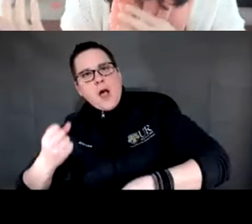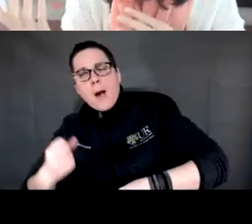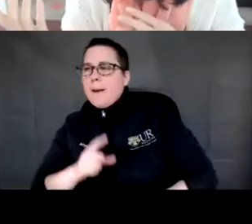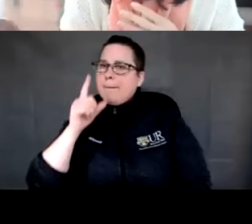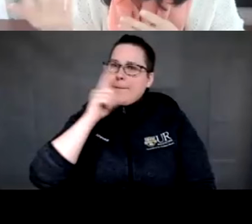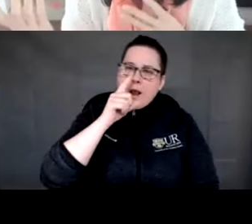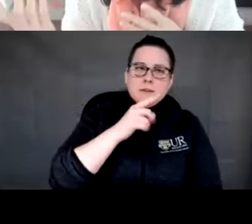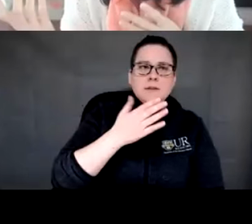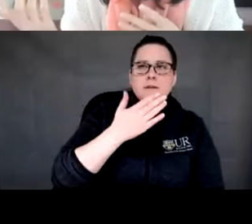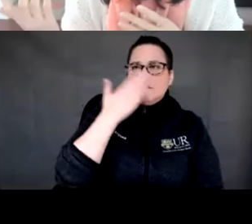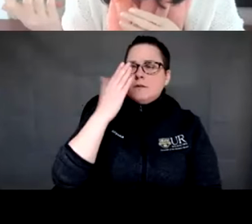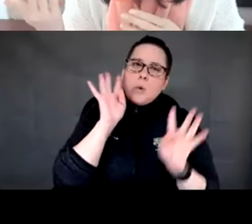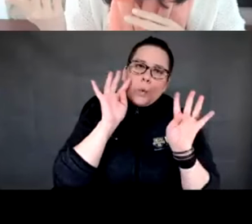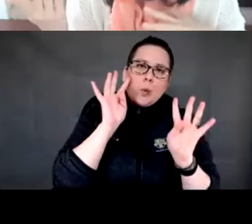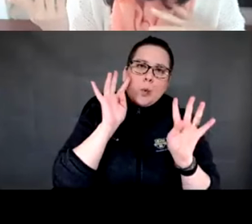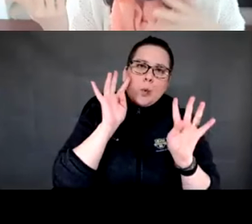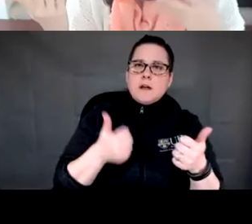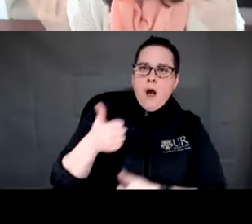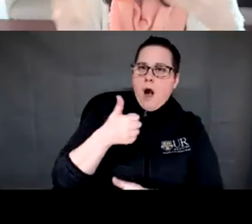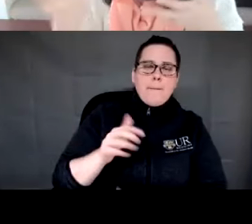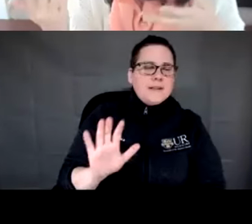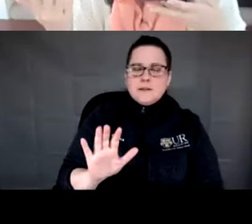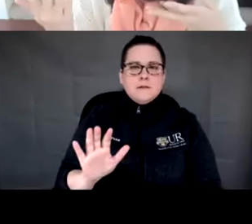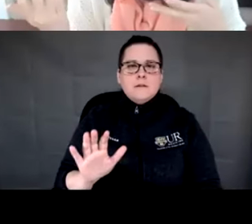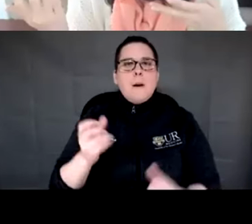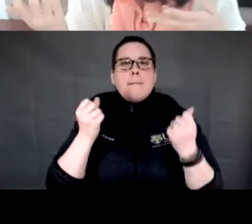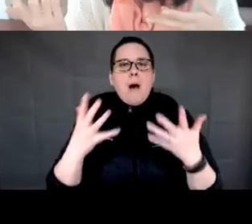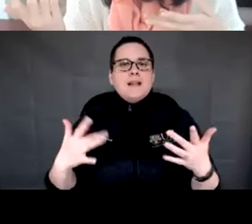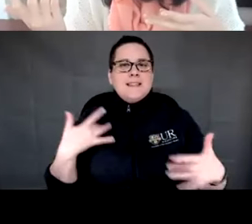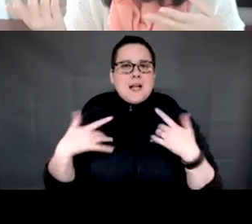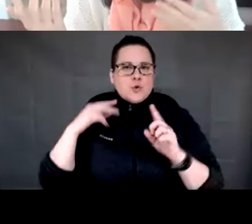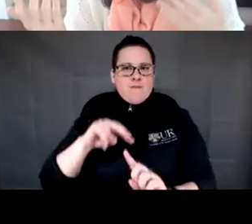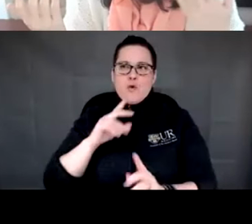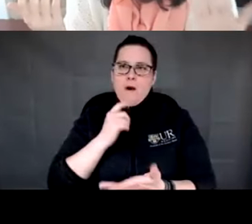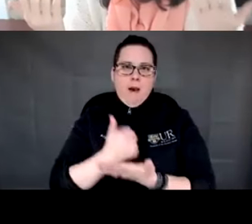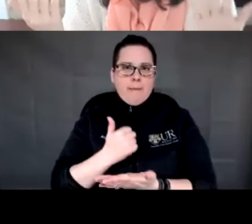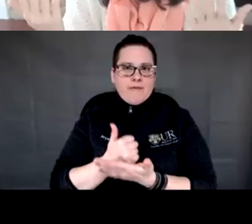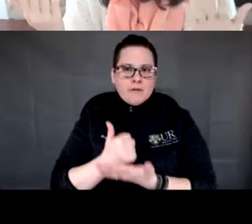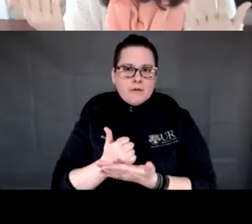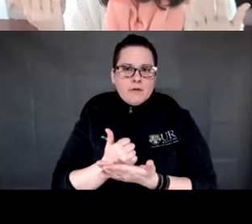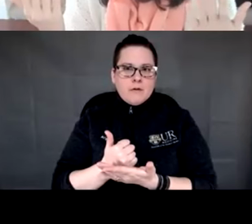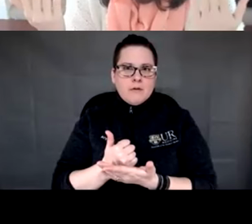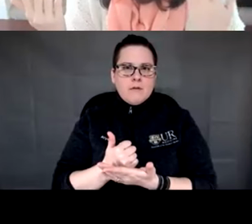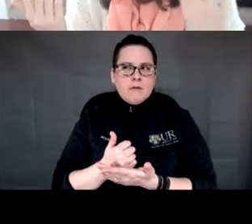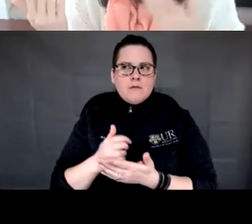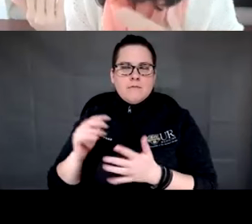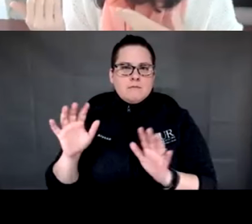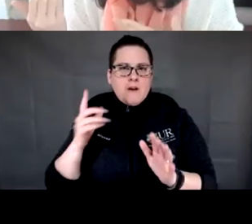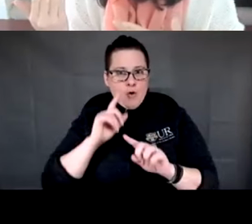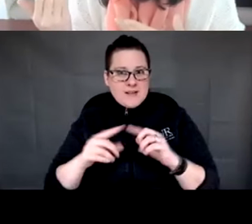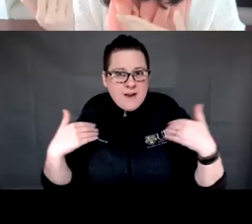being like olfactory or whisking dominated. I think that the multisensory view is really helpful, like both in different animals and even in